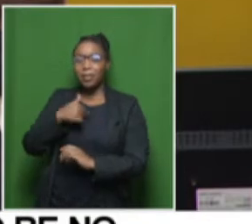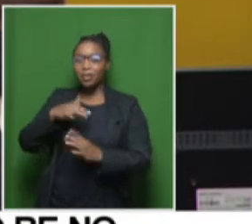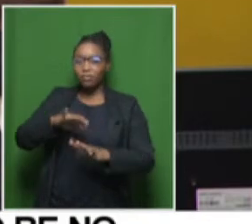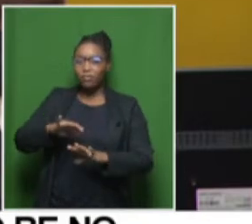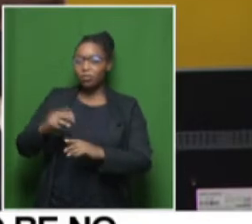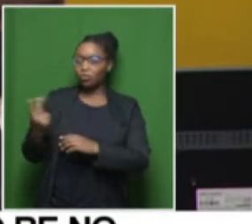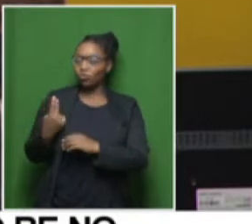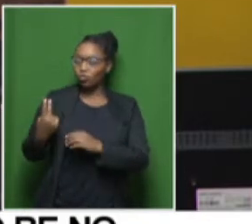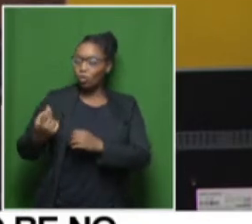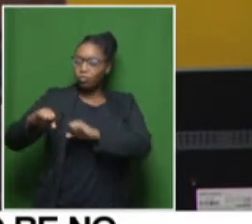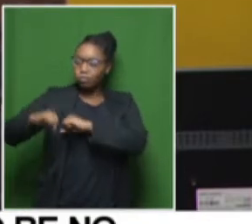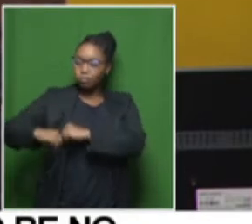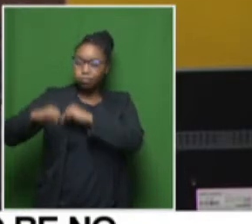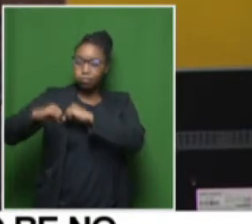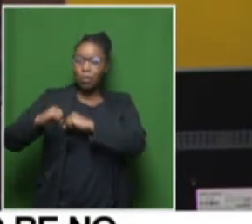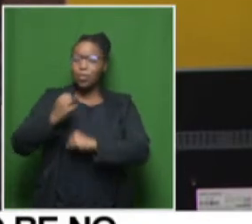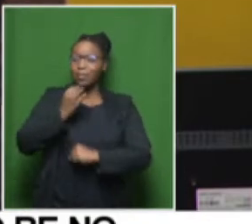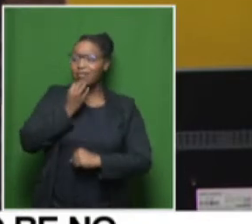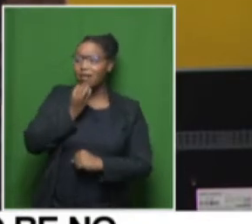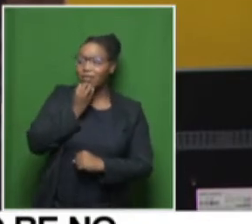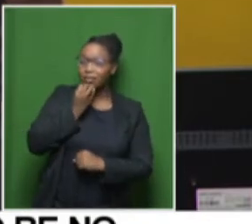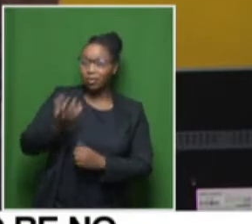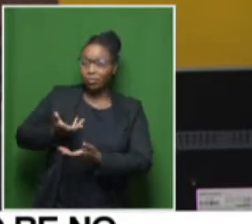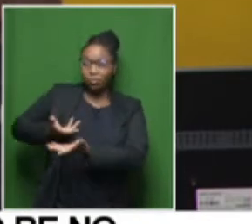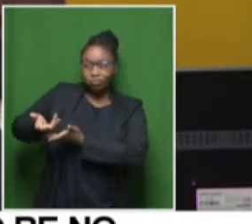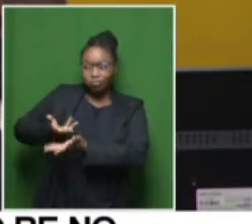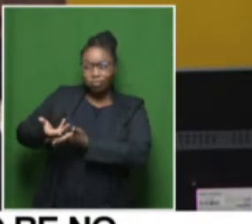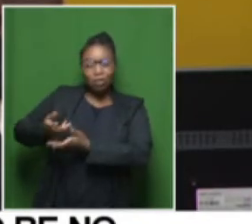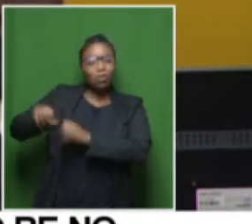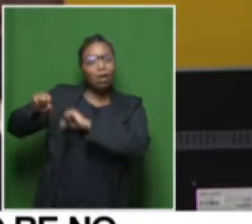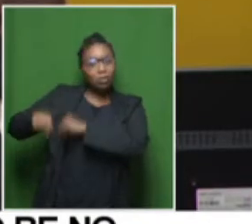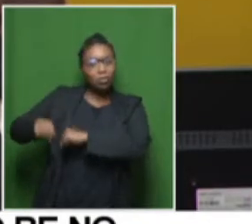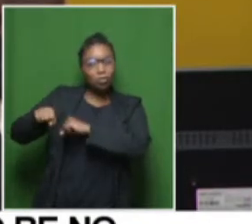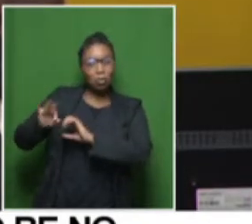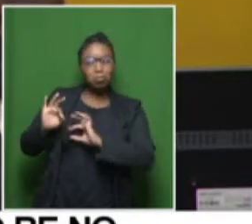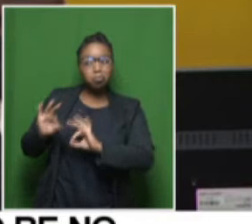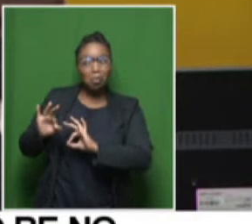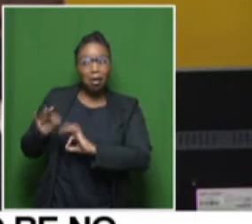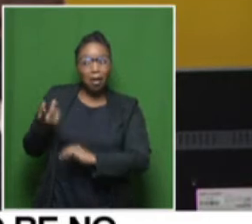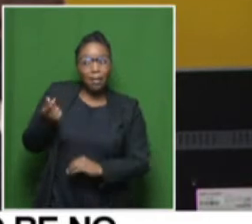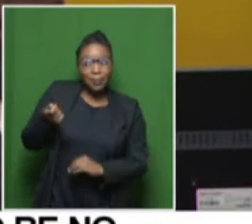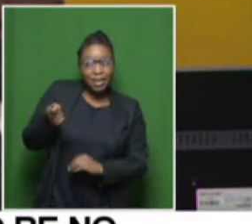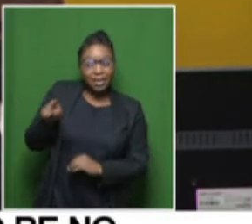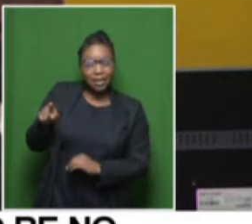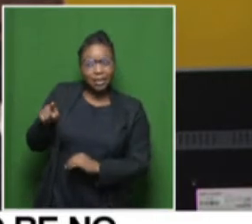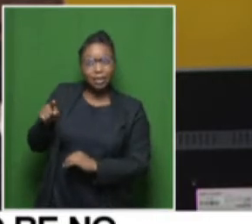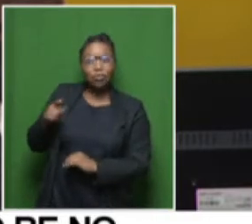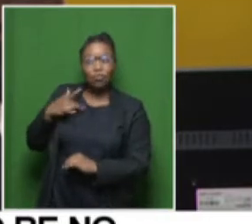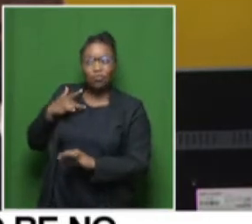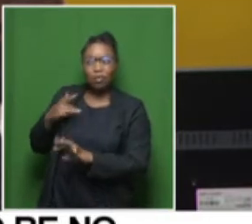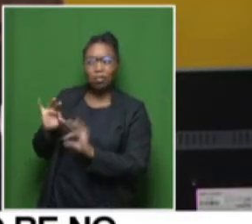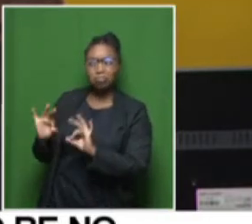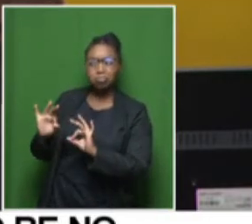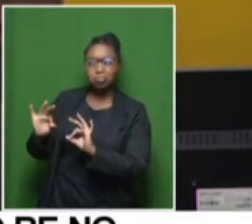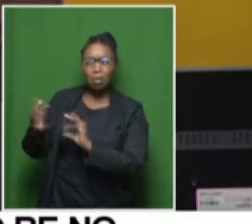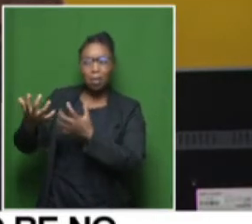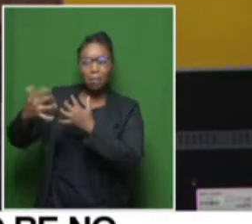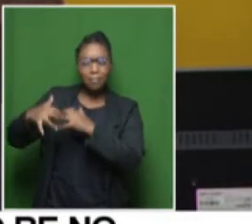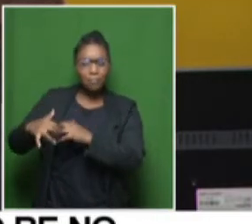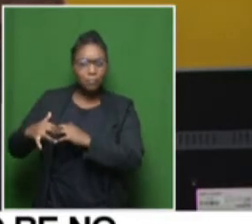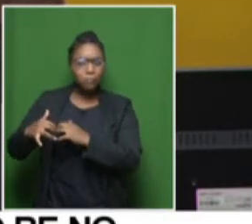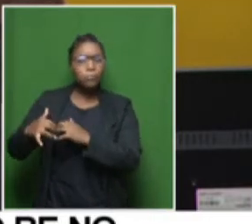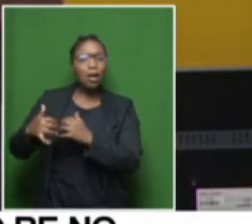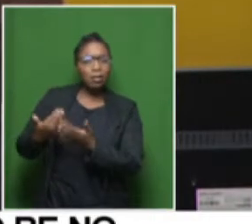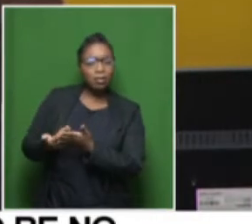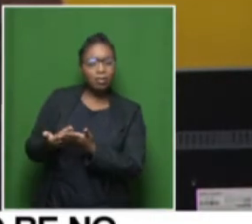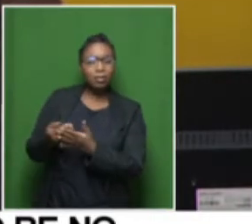Minister Mandasha to agree on the review of all aspects of the fuel price is needed. Our team have already begun to engage on this